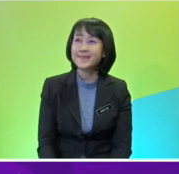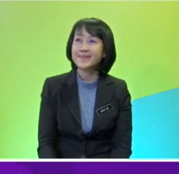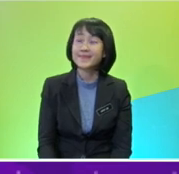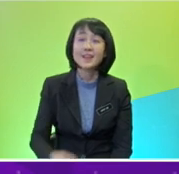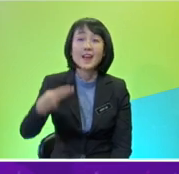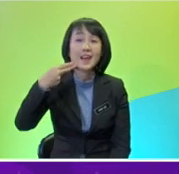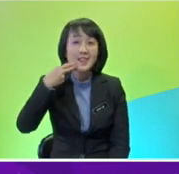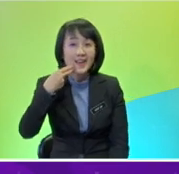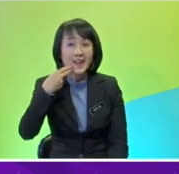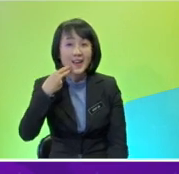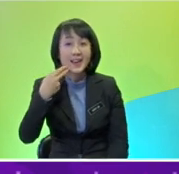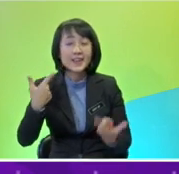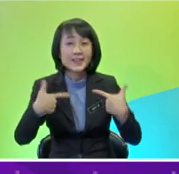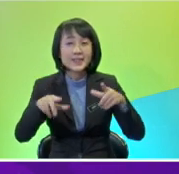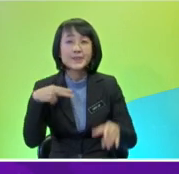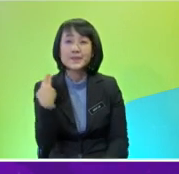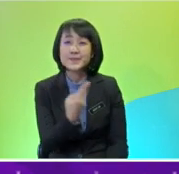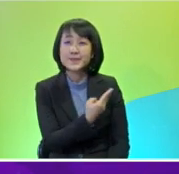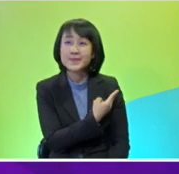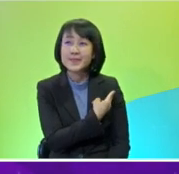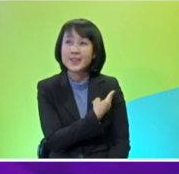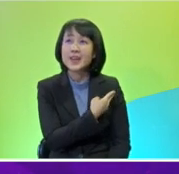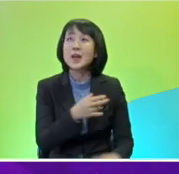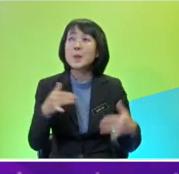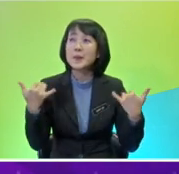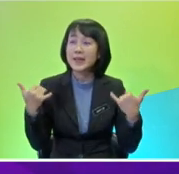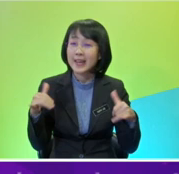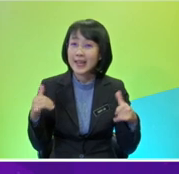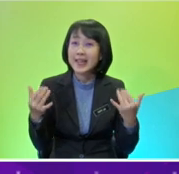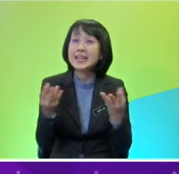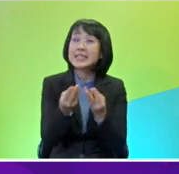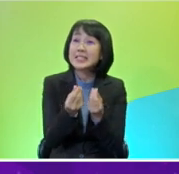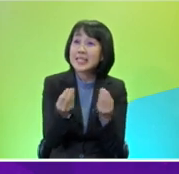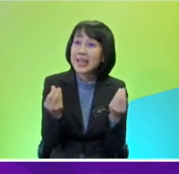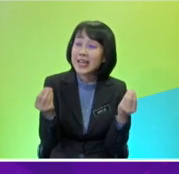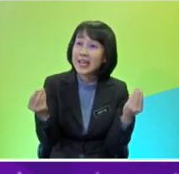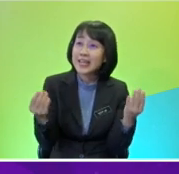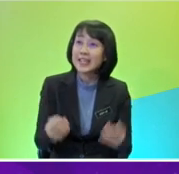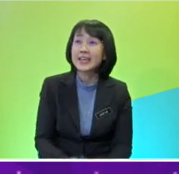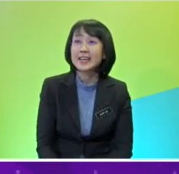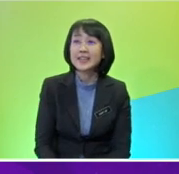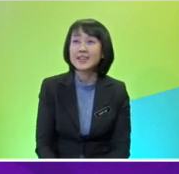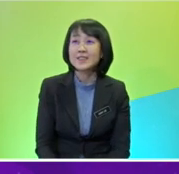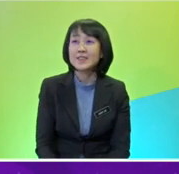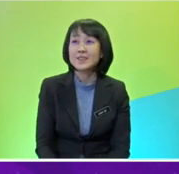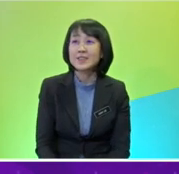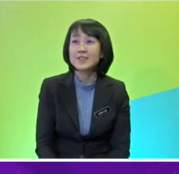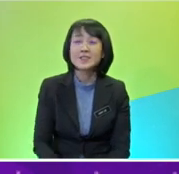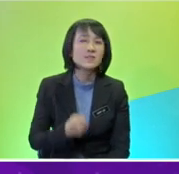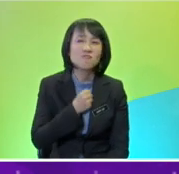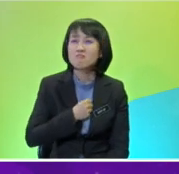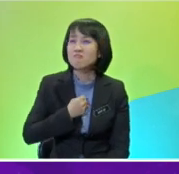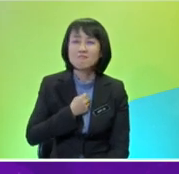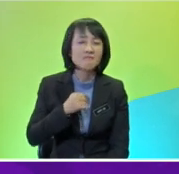Hannah, let's play a sand. Okay, let's play sand. All right. Sorry, I didn't want